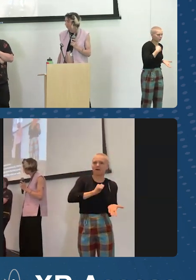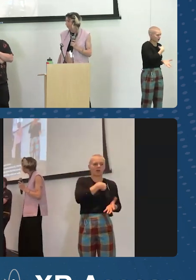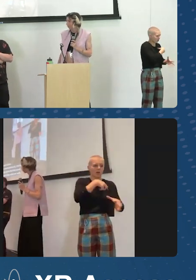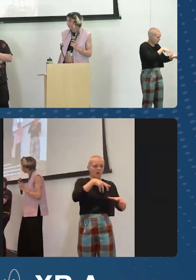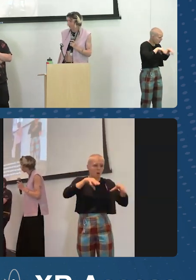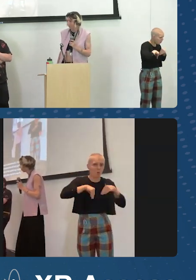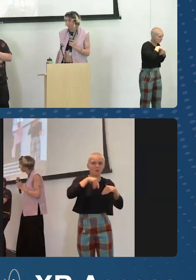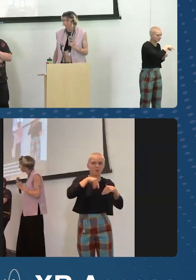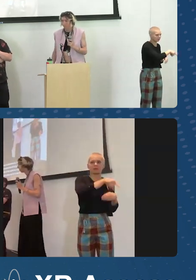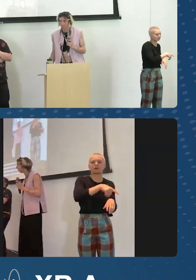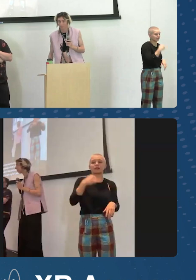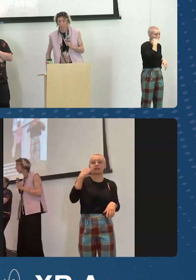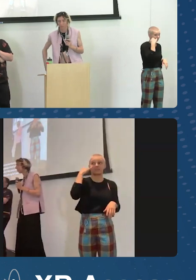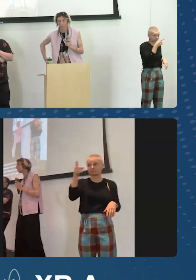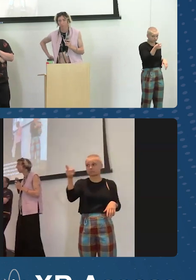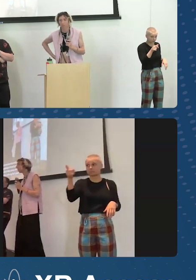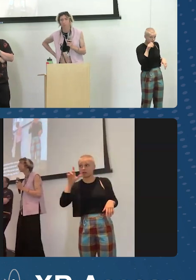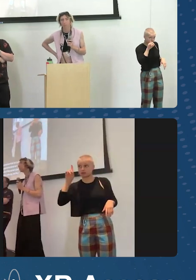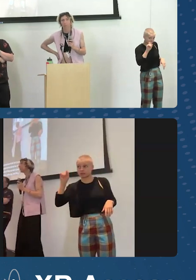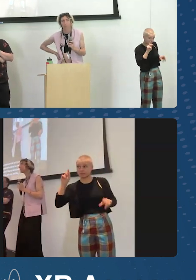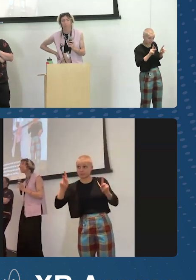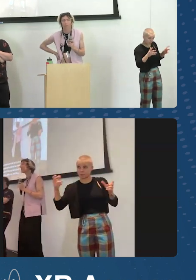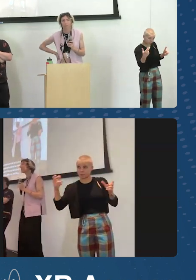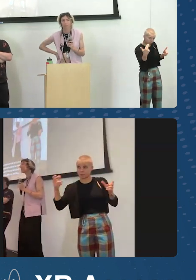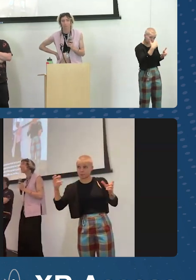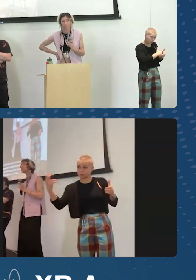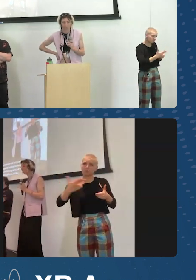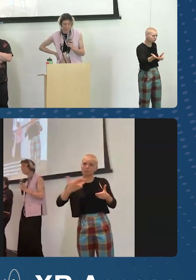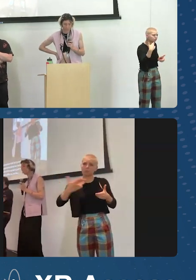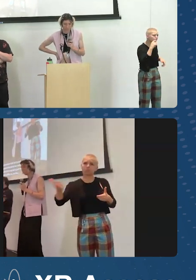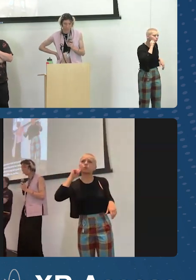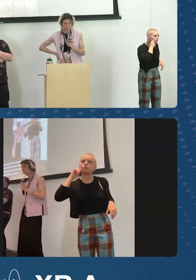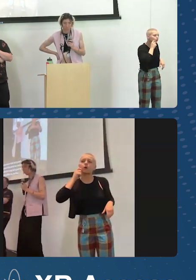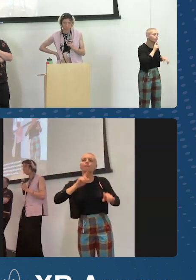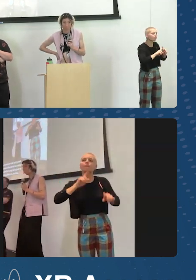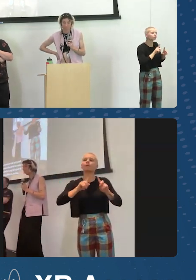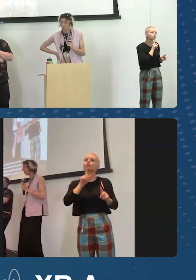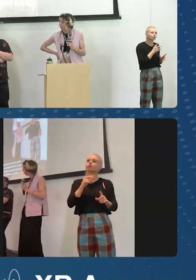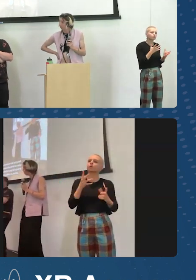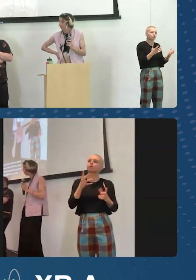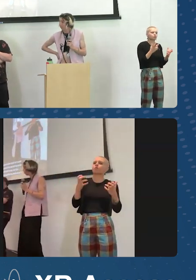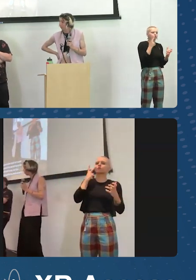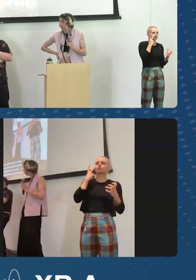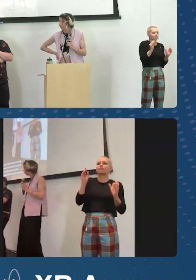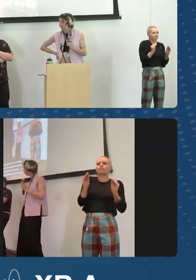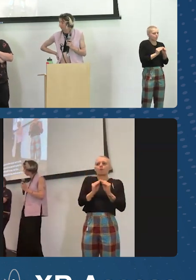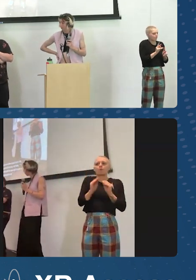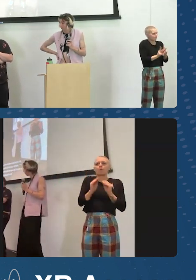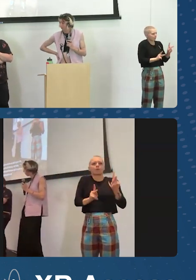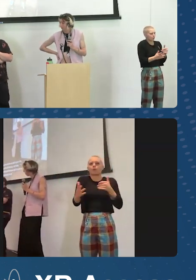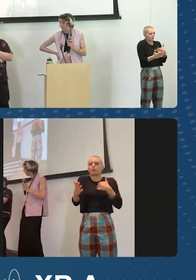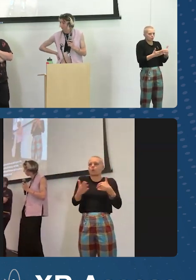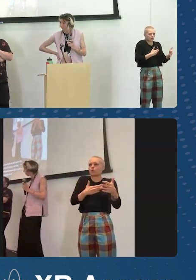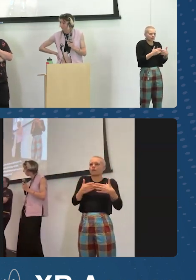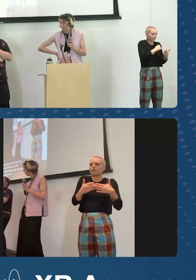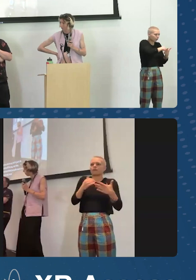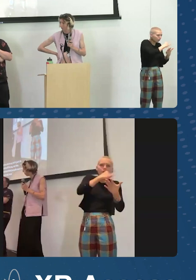in on it, cool. But, we really just want to see more people in whatever format, whatever art form, whatever